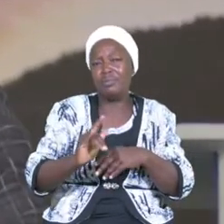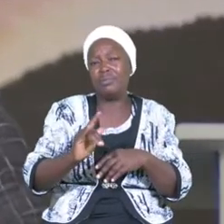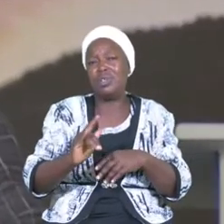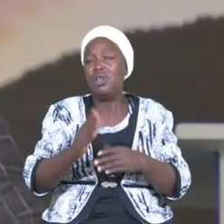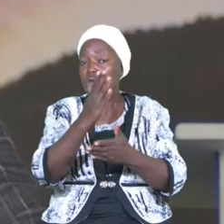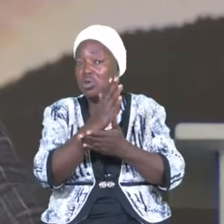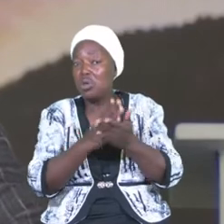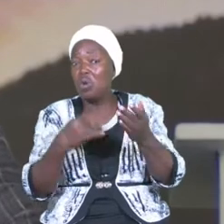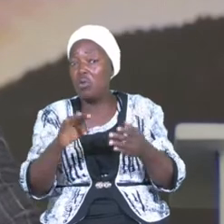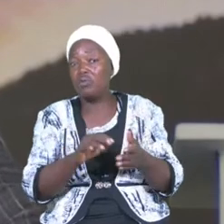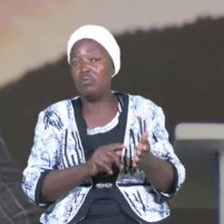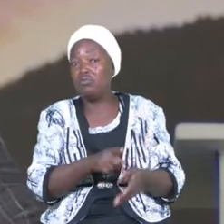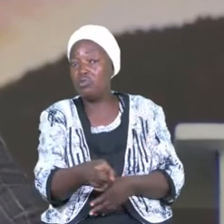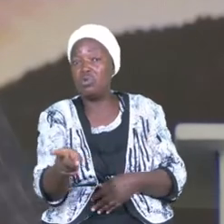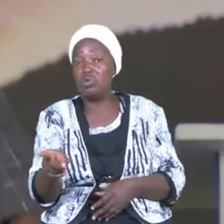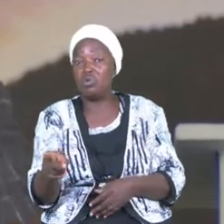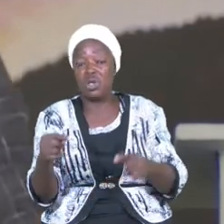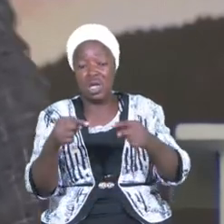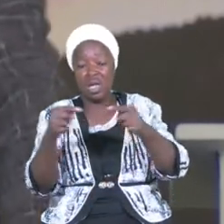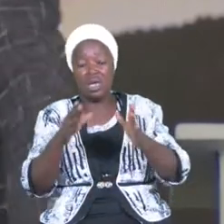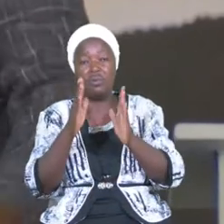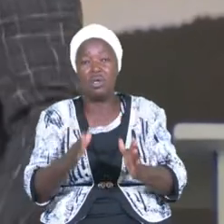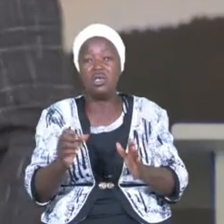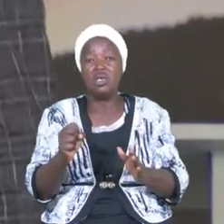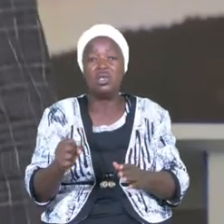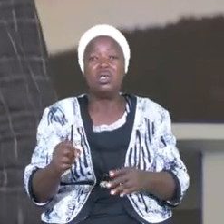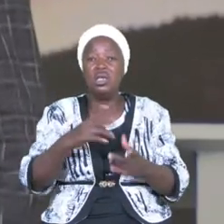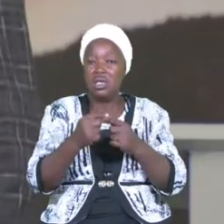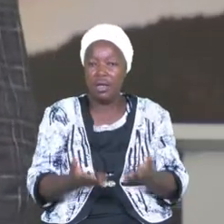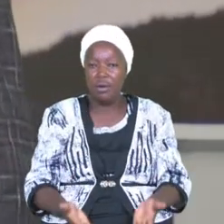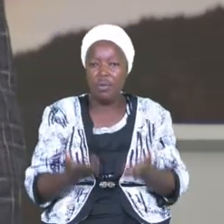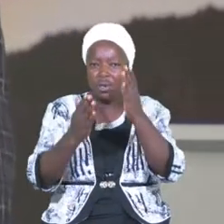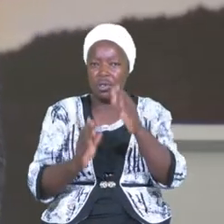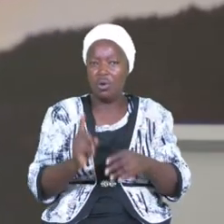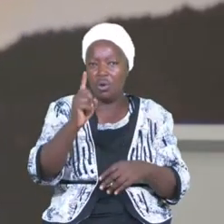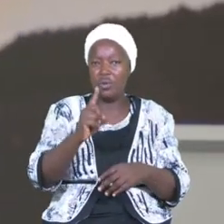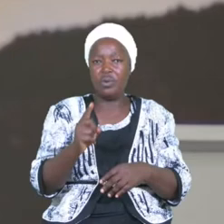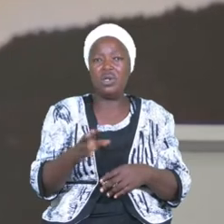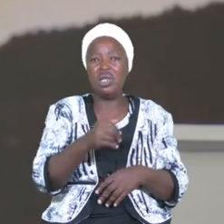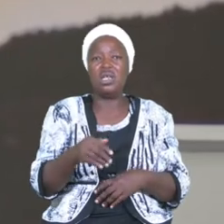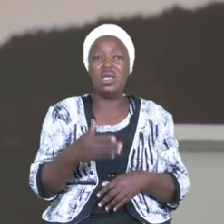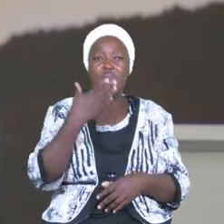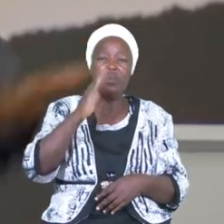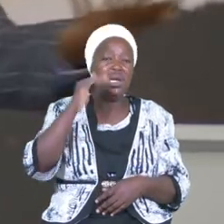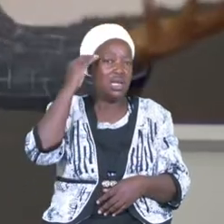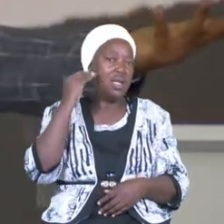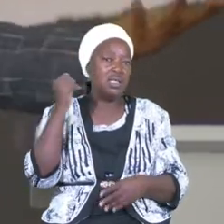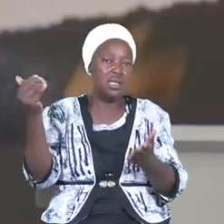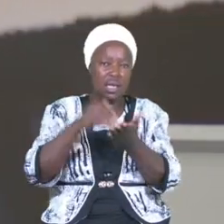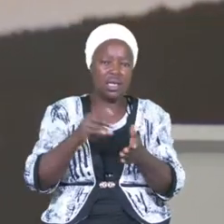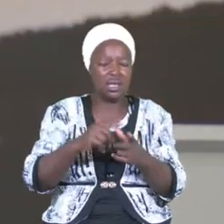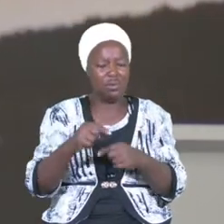those enemies, they raise up their ugly heads again, and we're wondering,